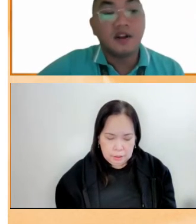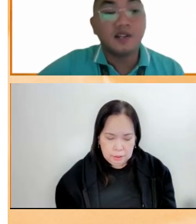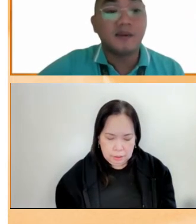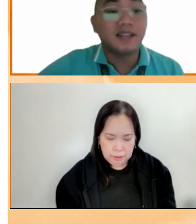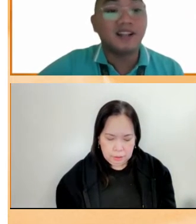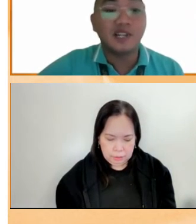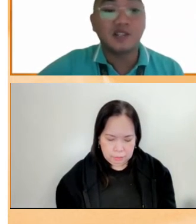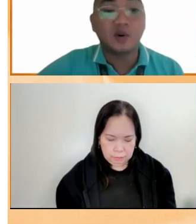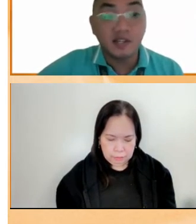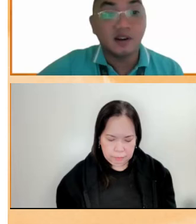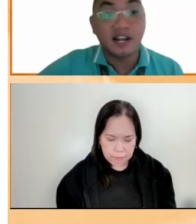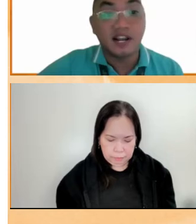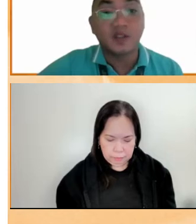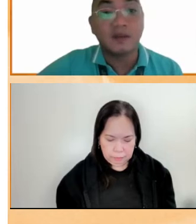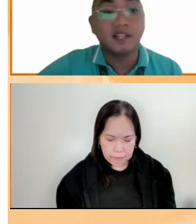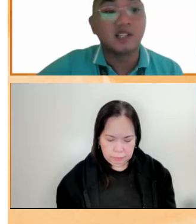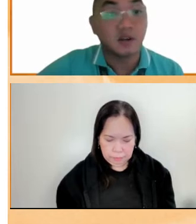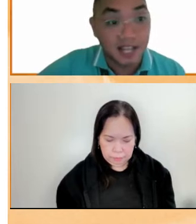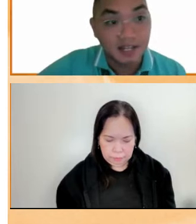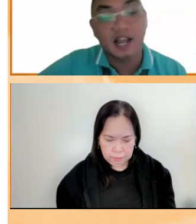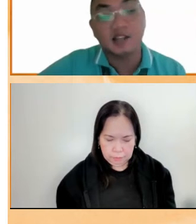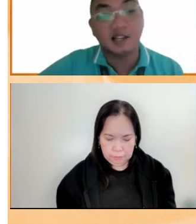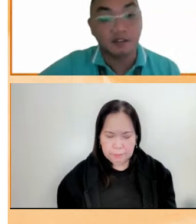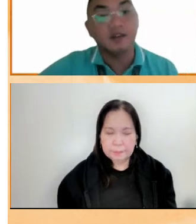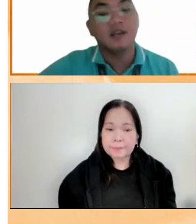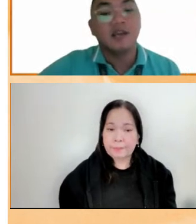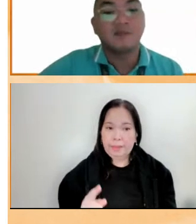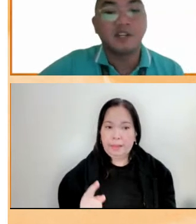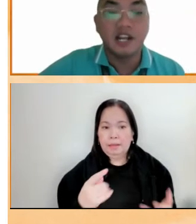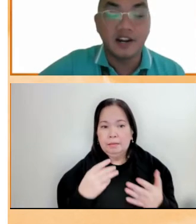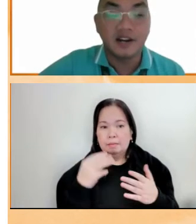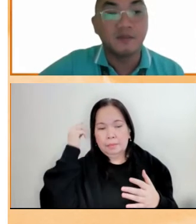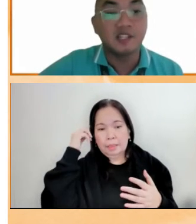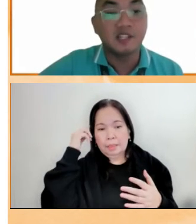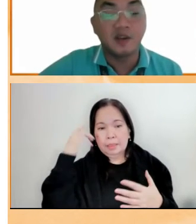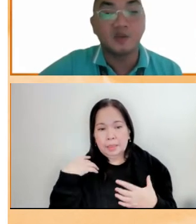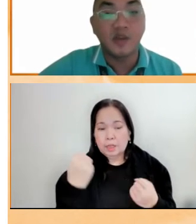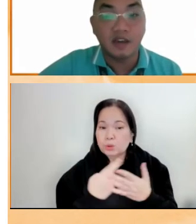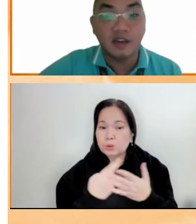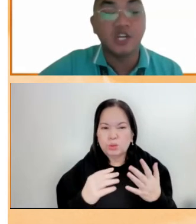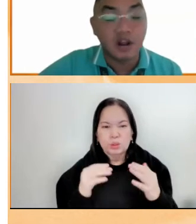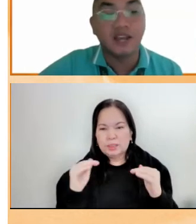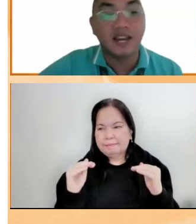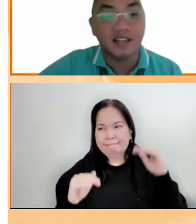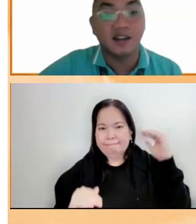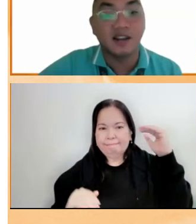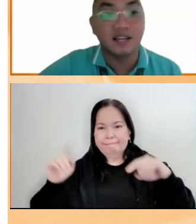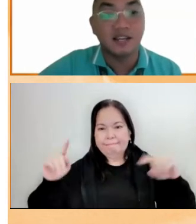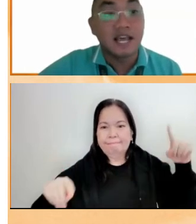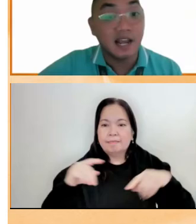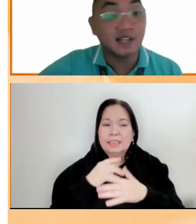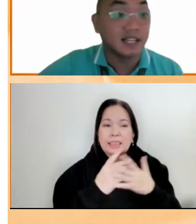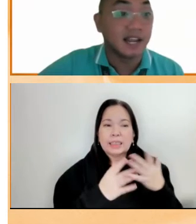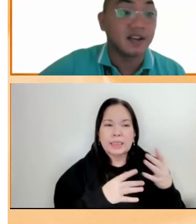Another is mental health resources are inequitably distributed. That's a given, especially here in the Philippines because we have geographically isolated